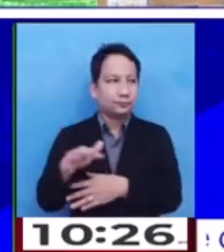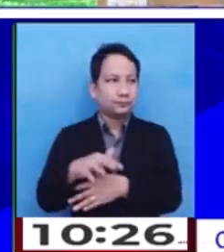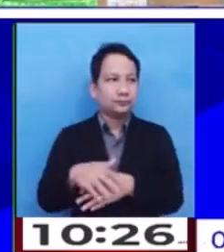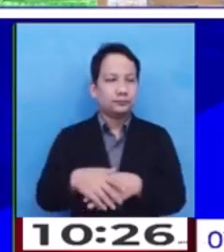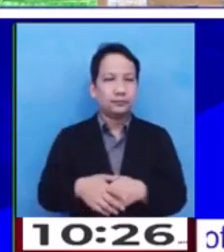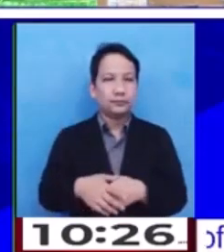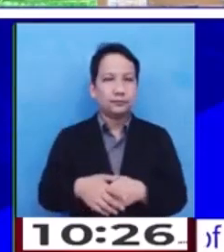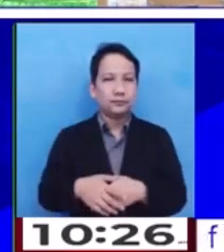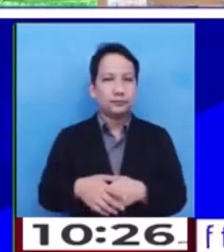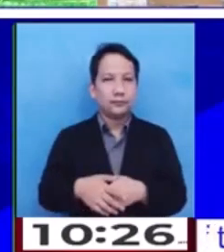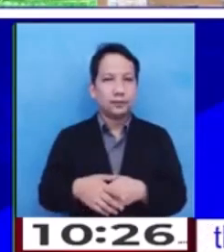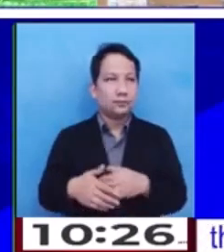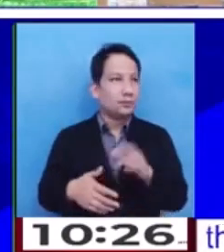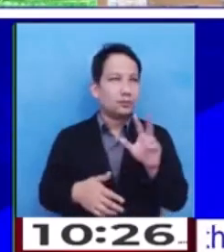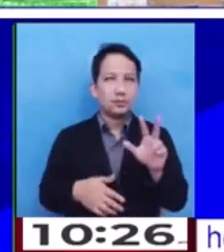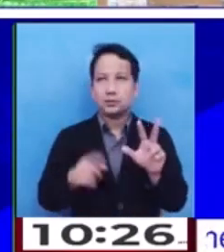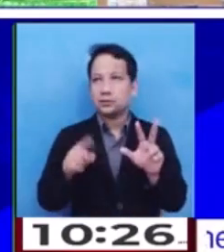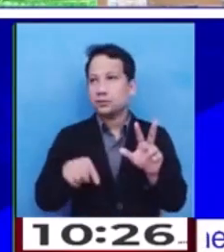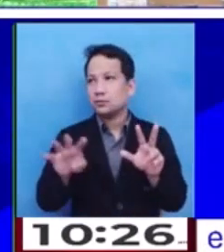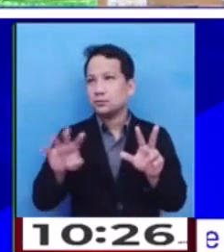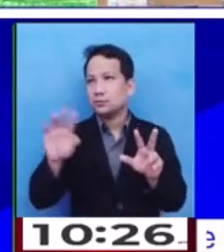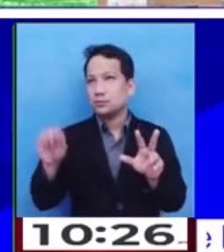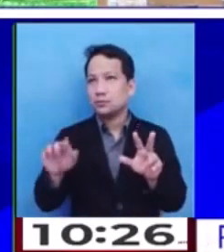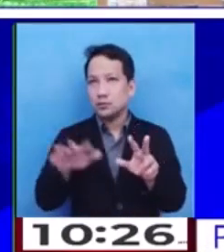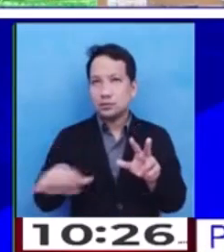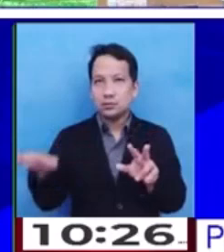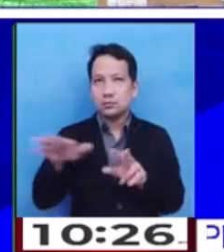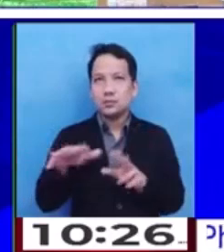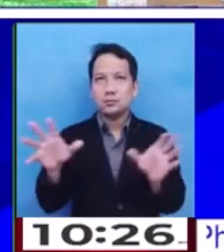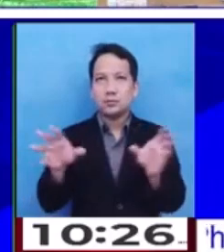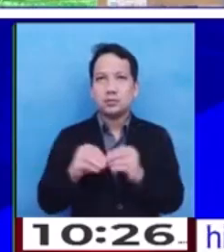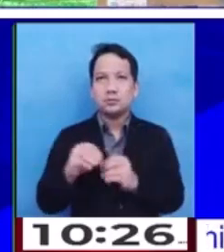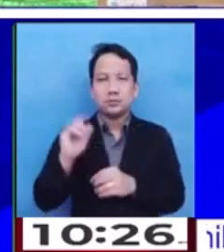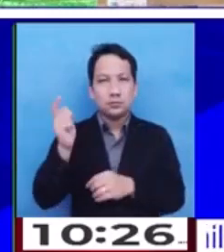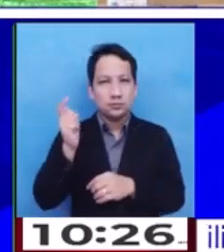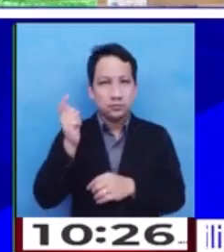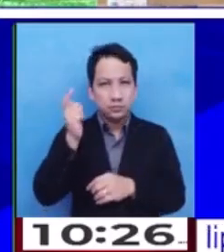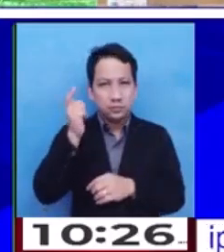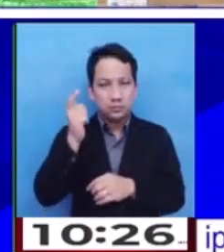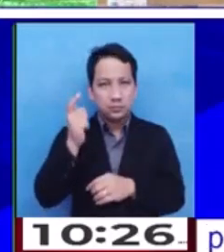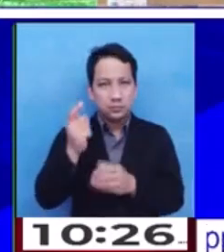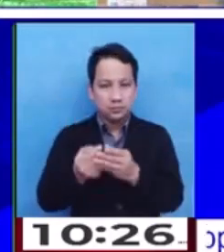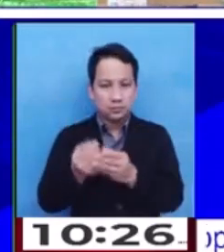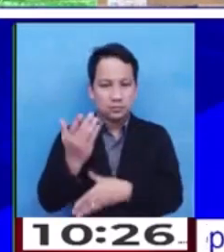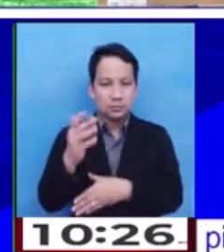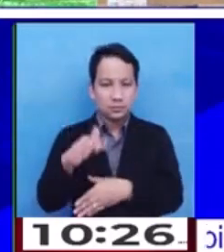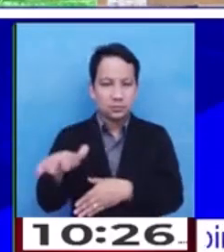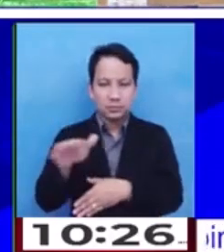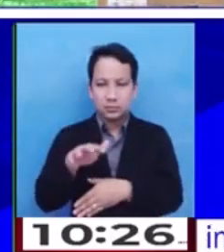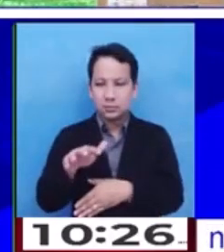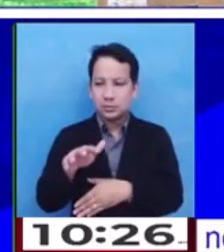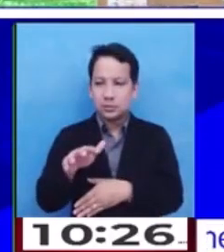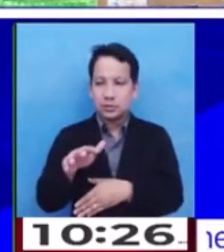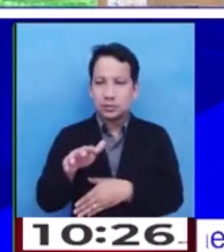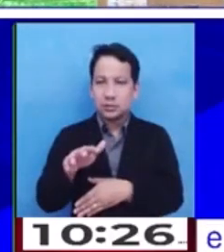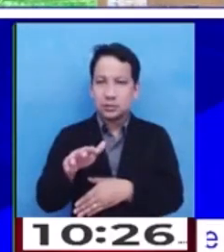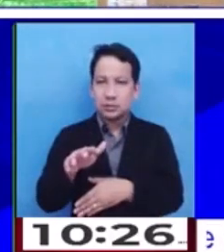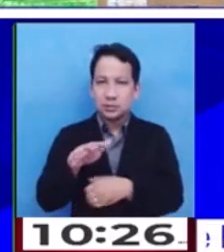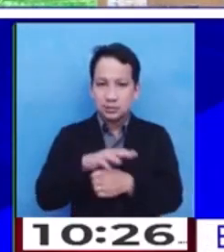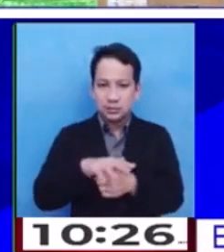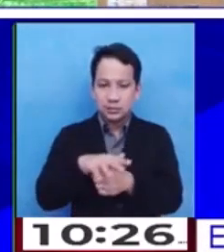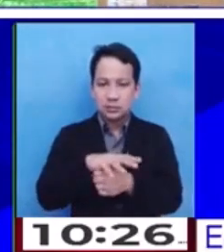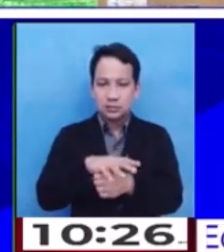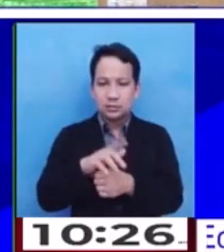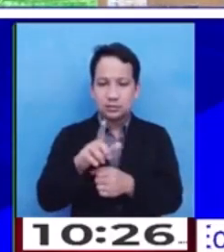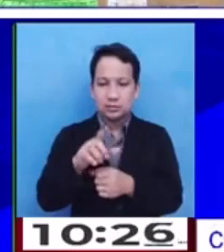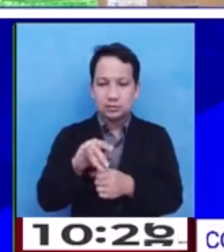Closely about 3/4 of the entire of the total growth of the economy is contributed by growth of domestic demand. So we